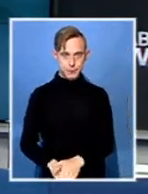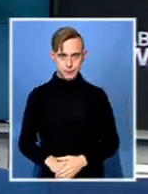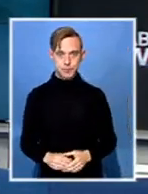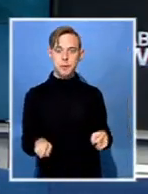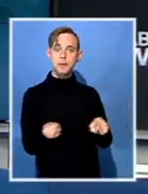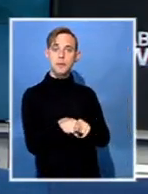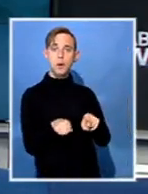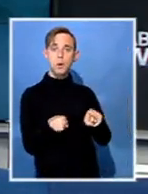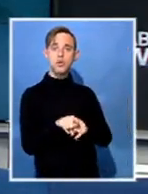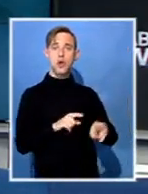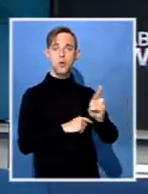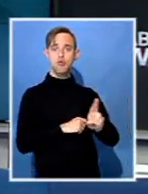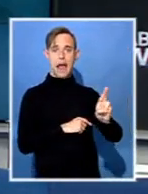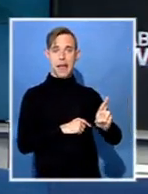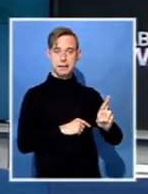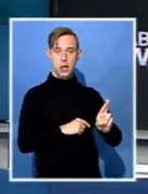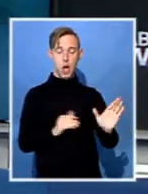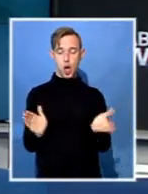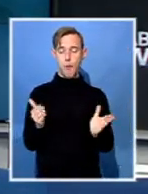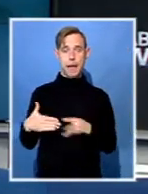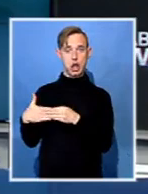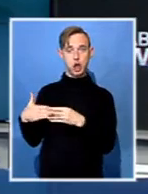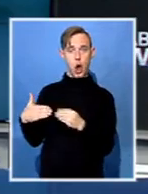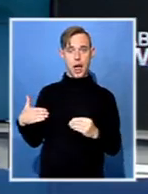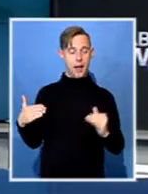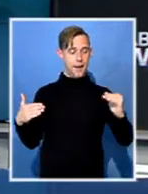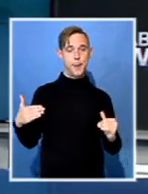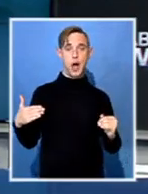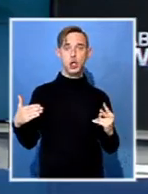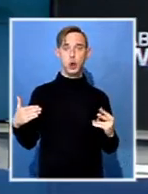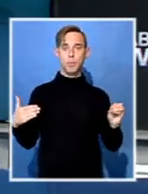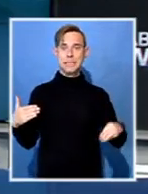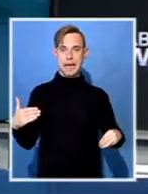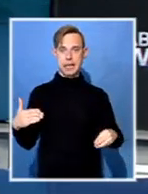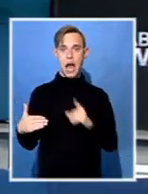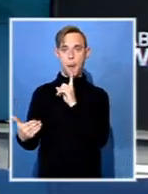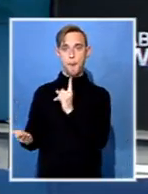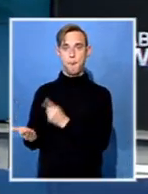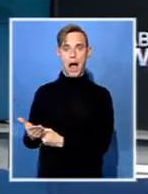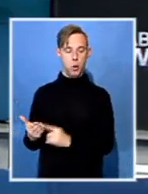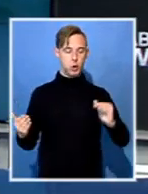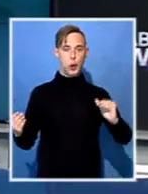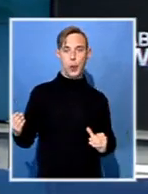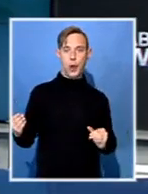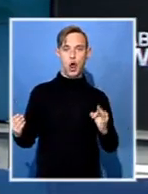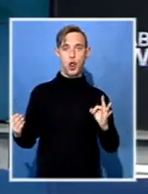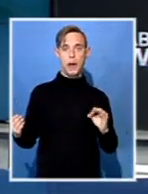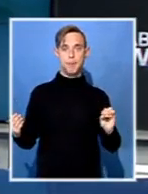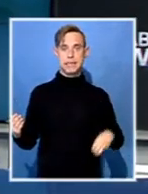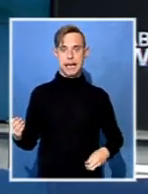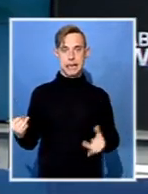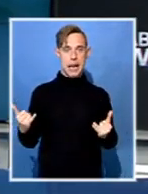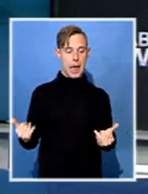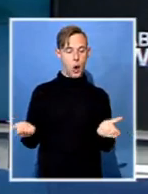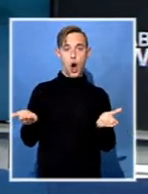by more than 2% against the dollar by the close, 3% against the pound. It's broken through the 14 rand to the dollar